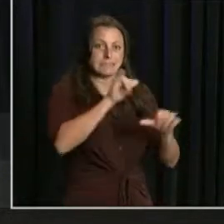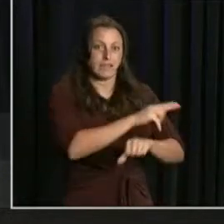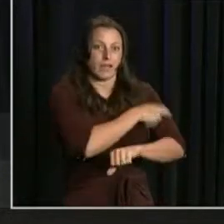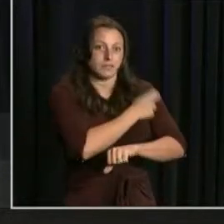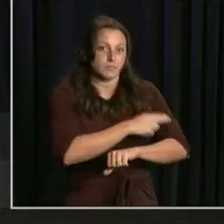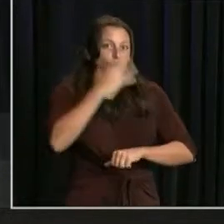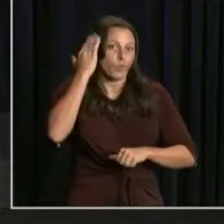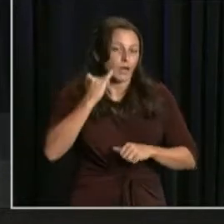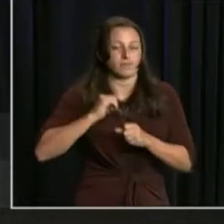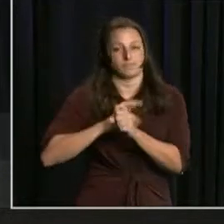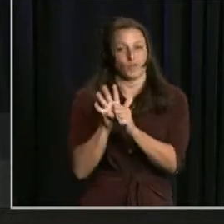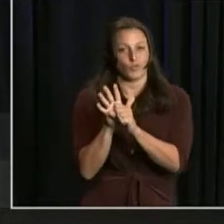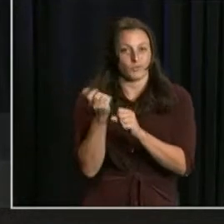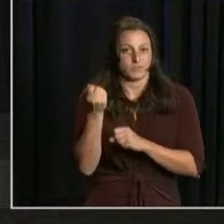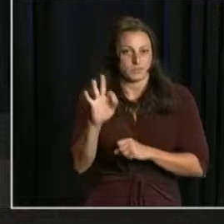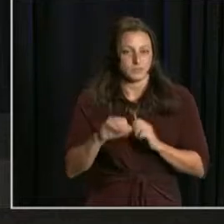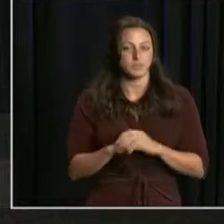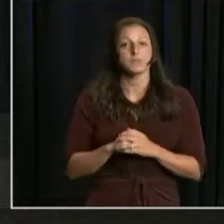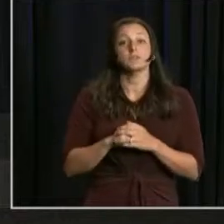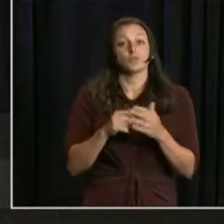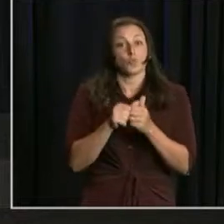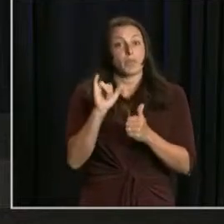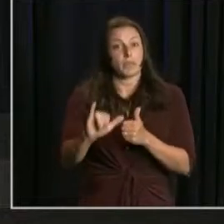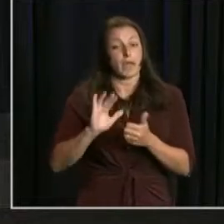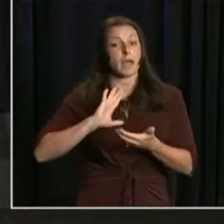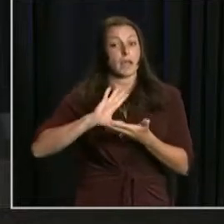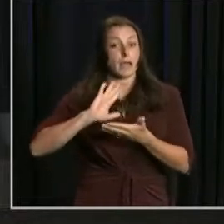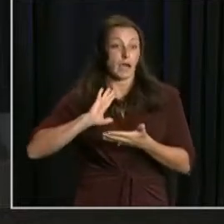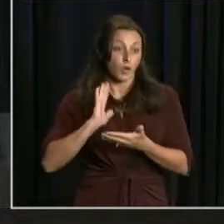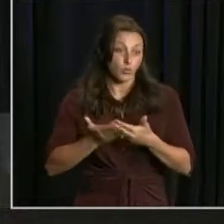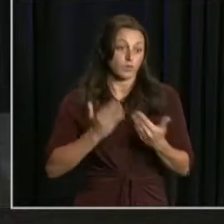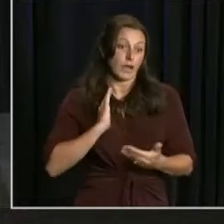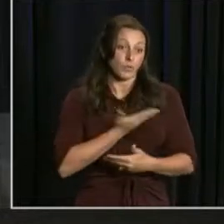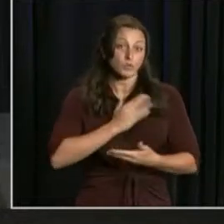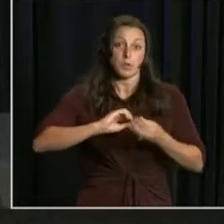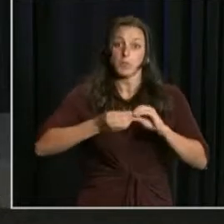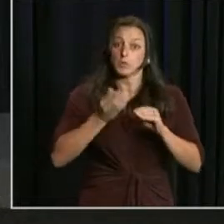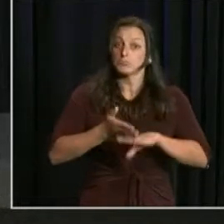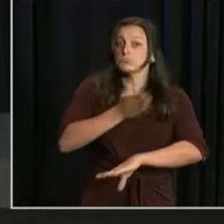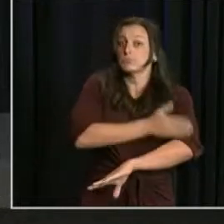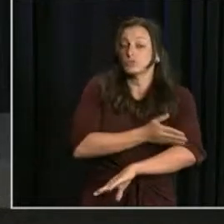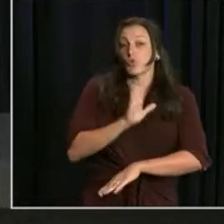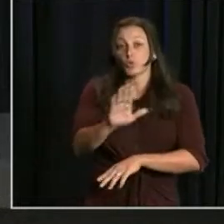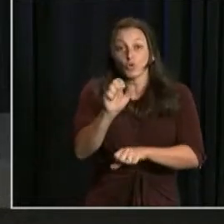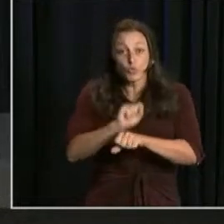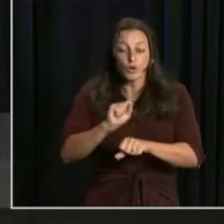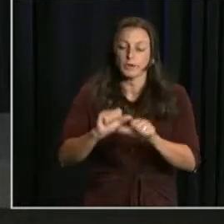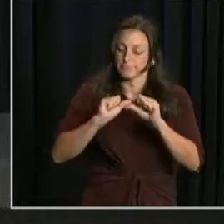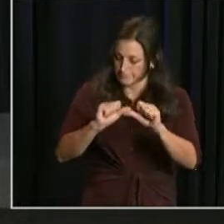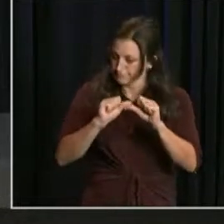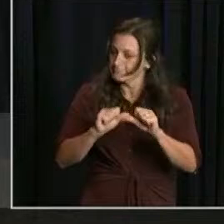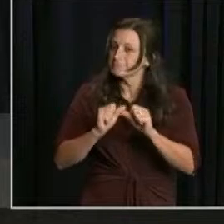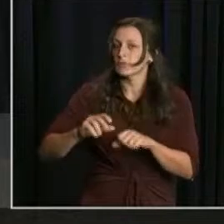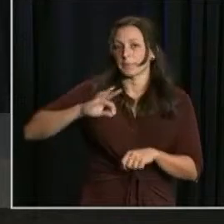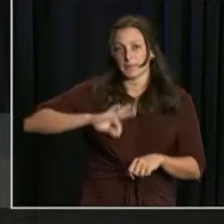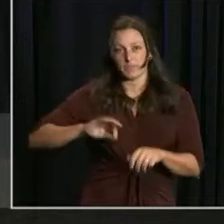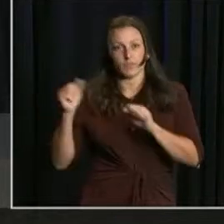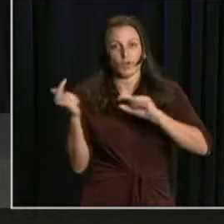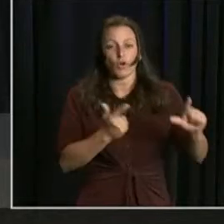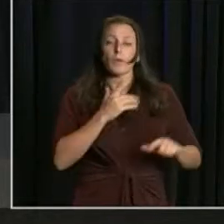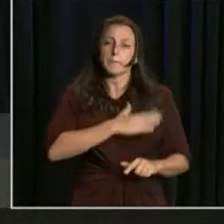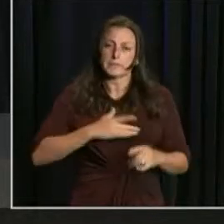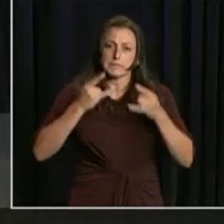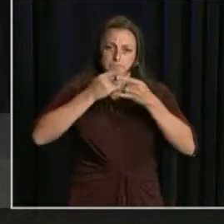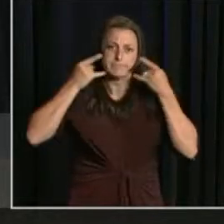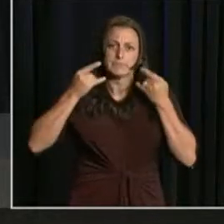With all this considered, our indicators are improving. So your work is continuing to pay off. Please keep masking up regardless of